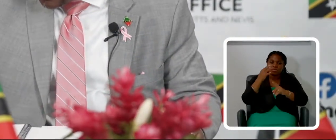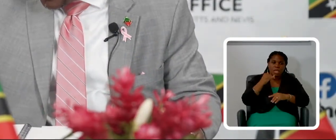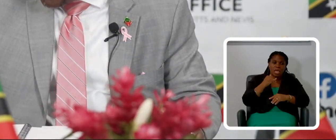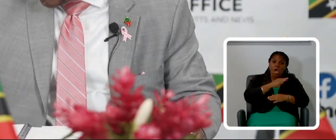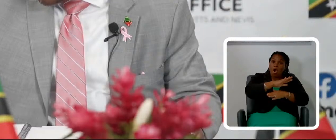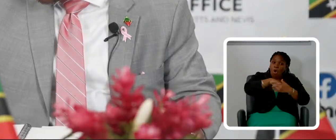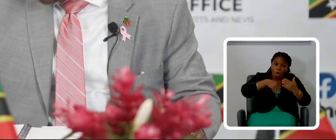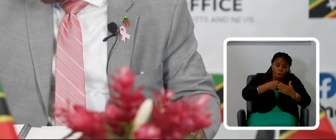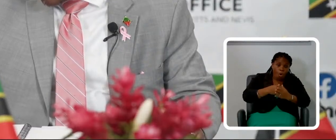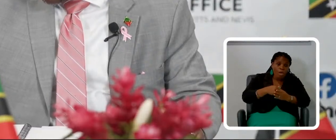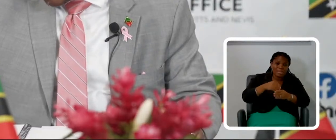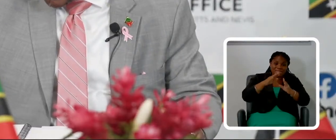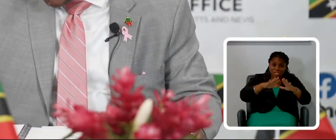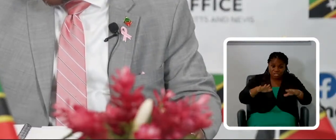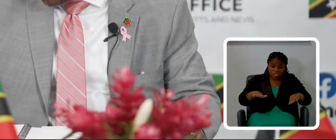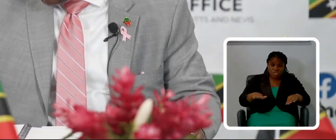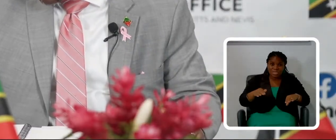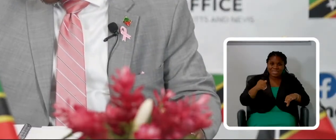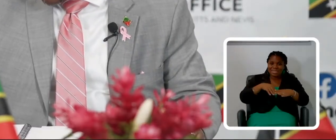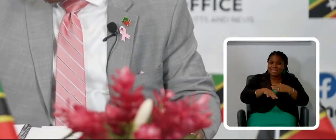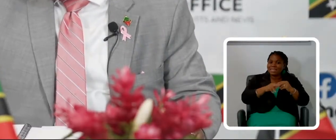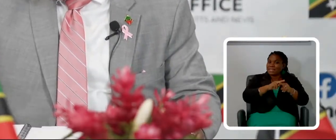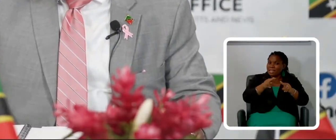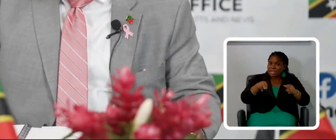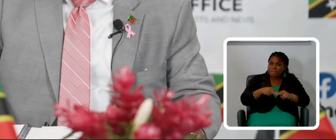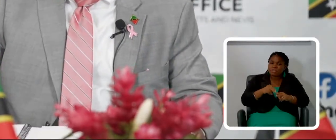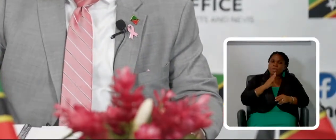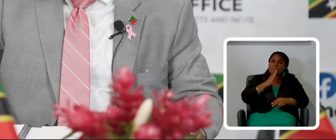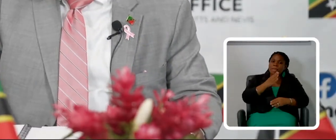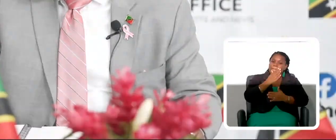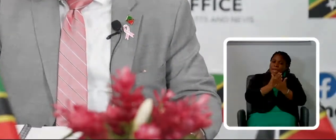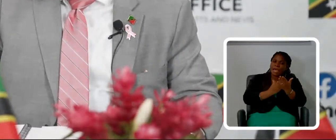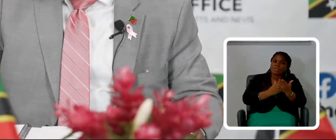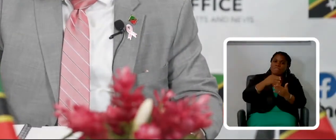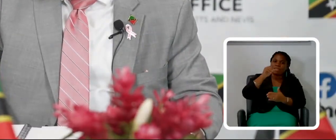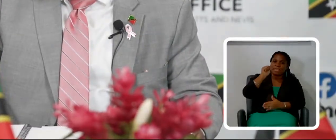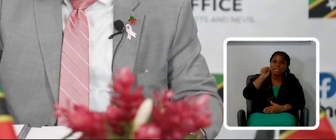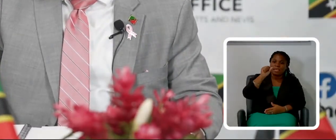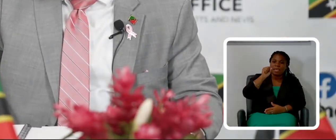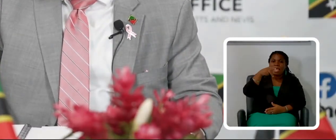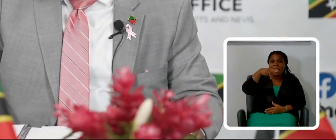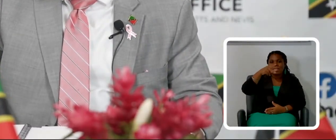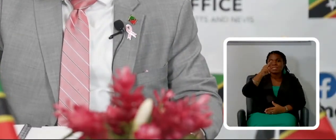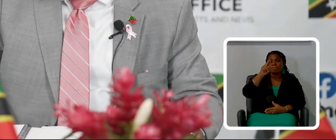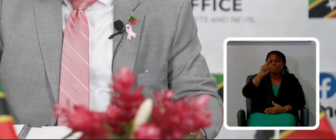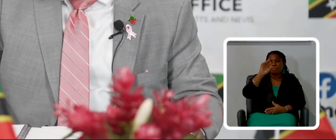All the children of Nevis between 5 and 18 will also be part of the Aspire program.